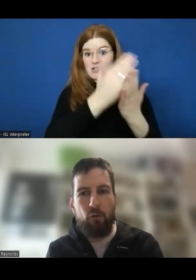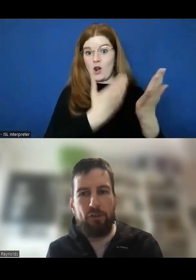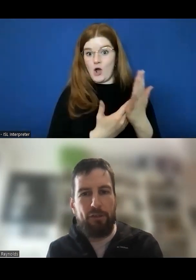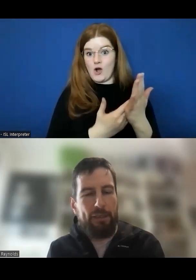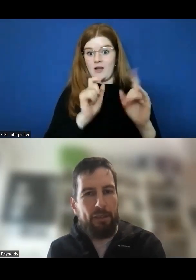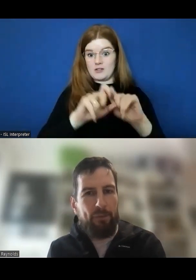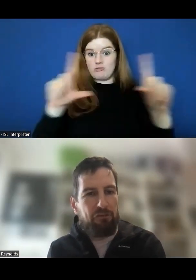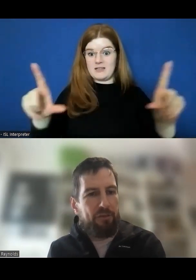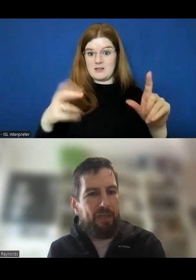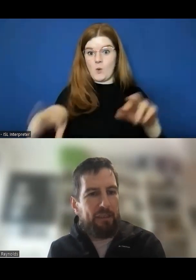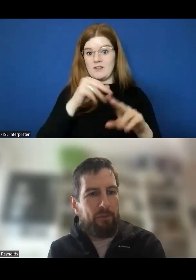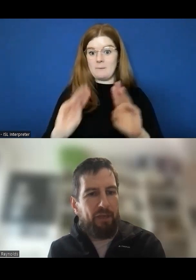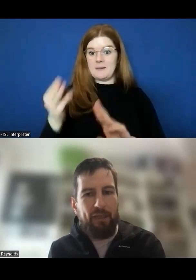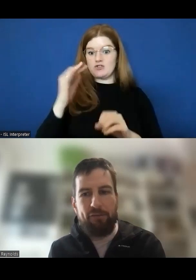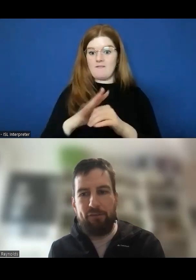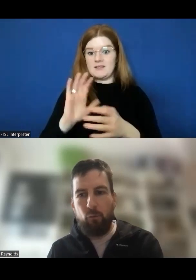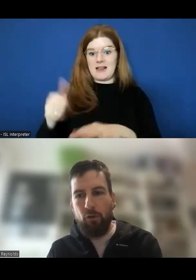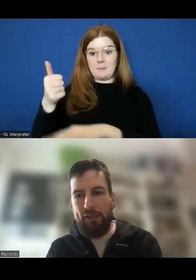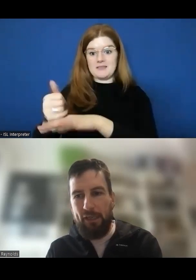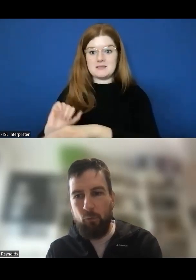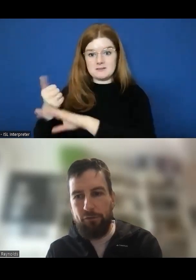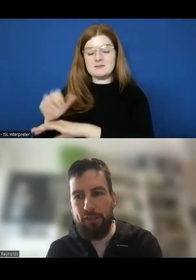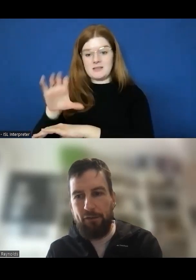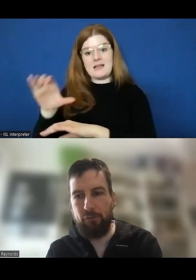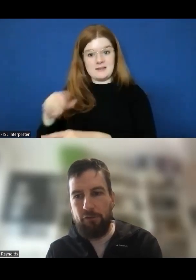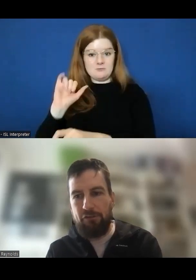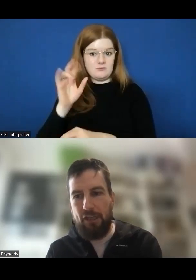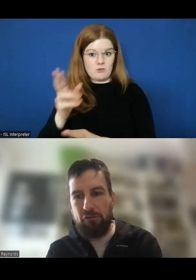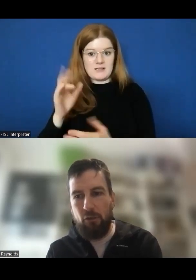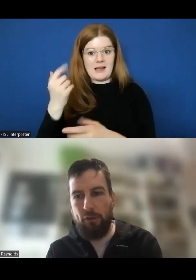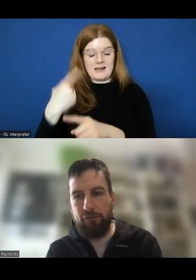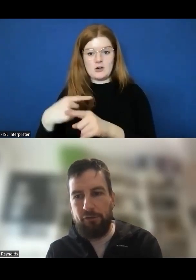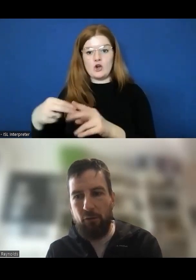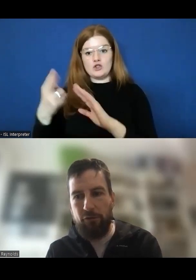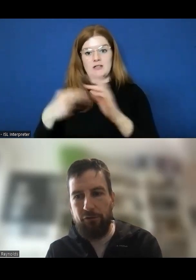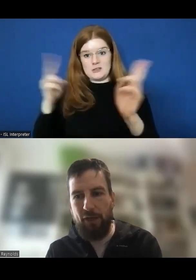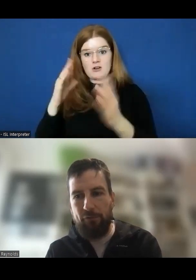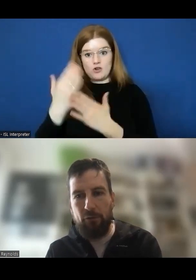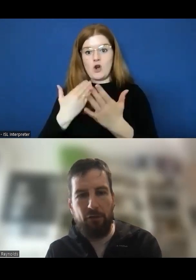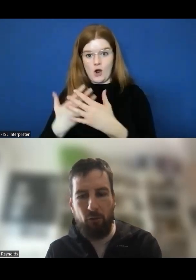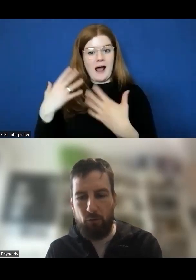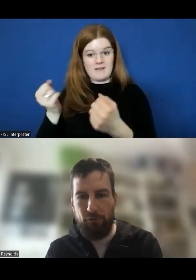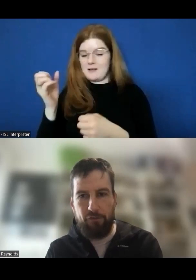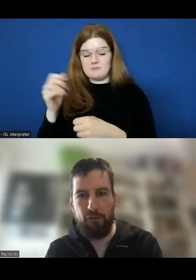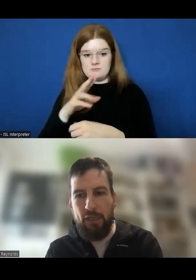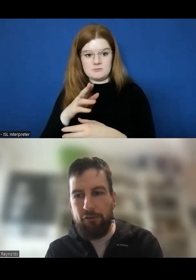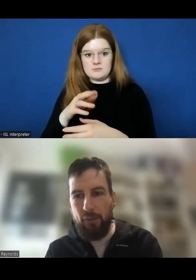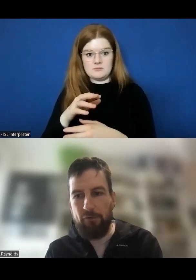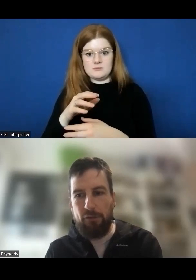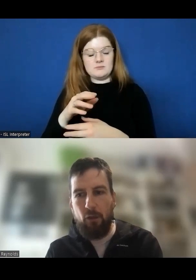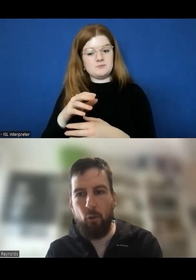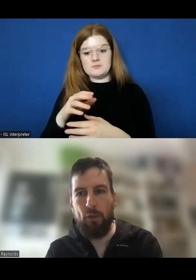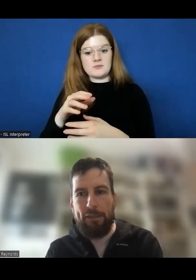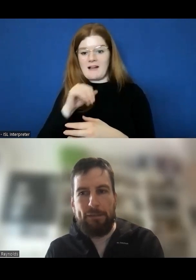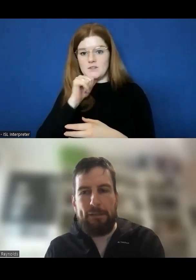and over the picture of the settlement, and that's, you know, again, one of the areas under international law where there's, you know, there's absolutely no